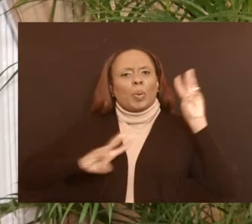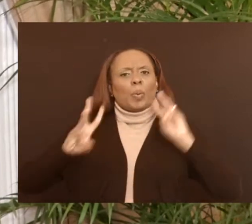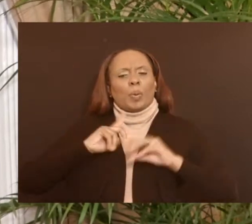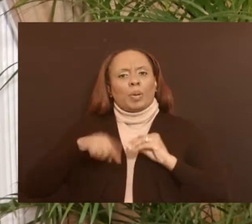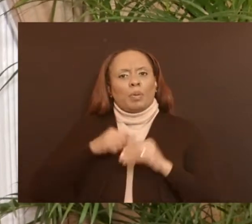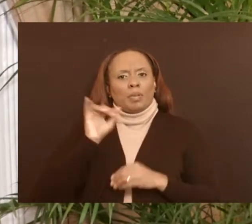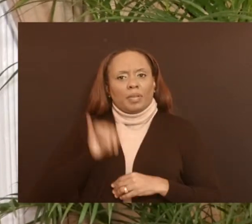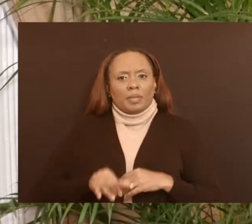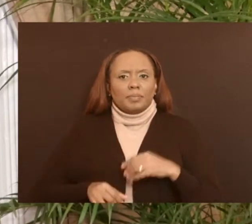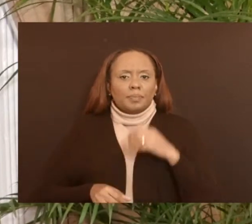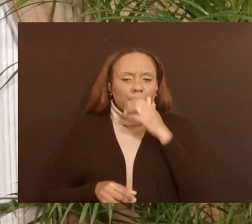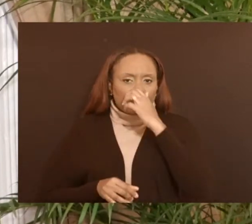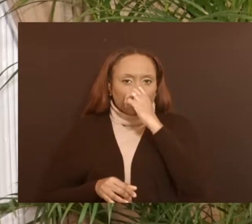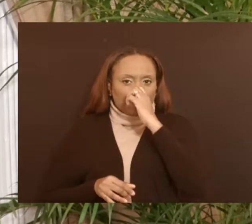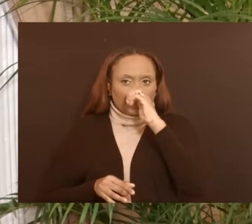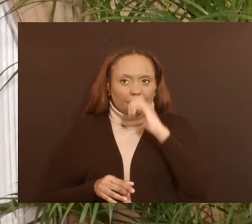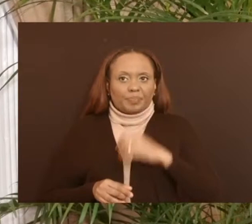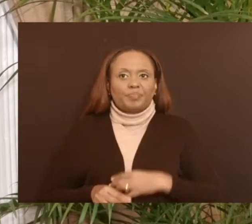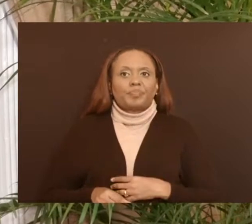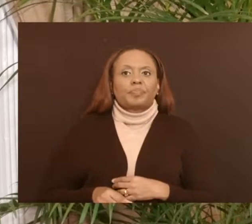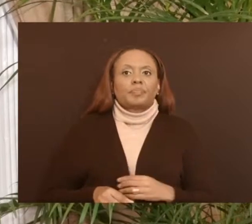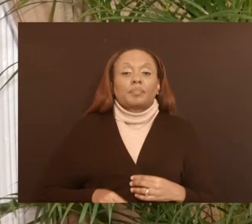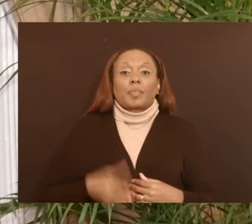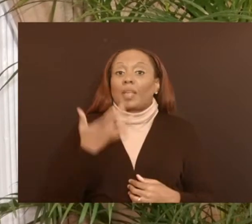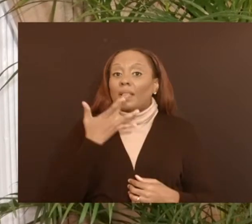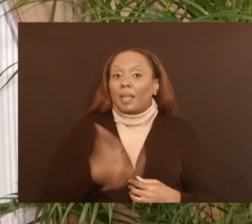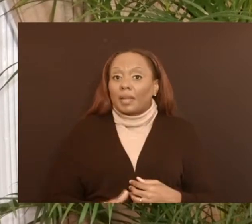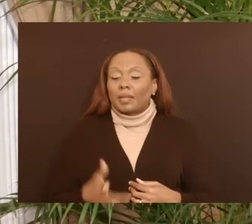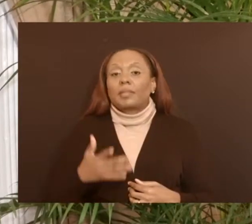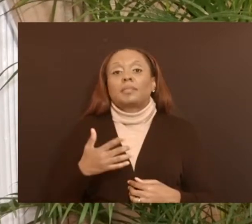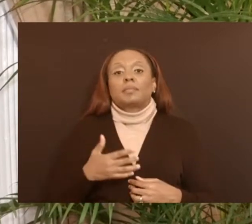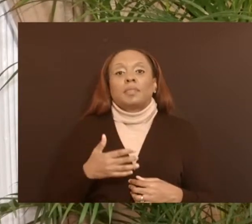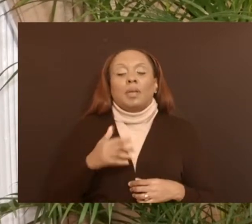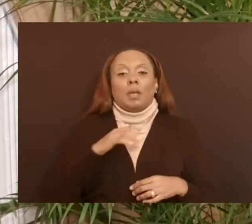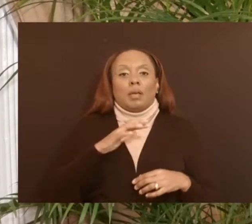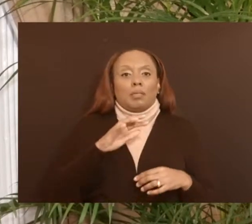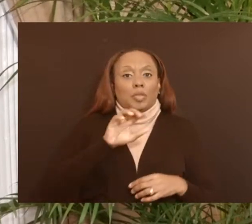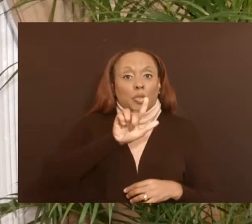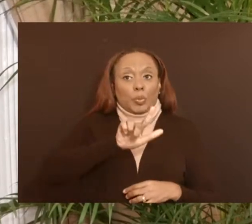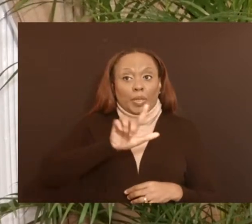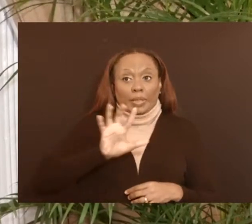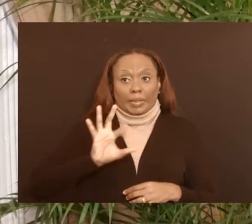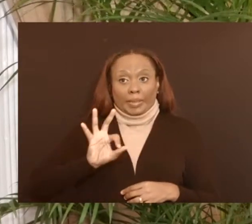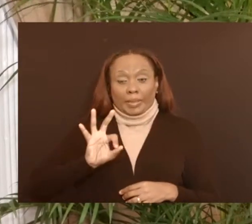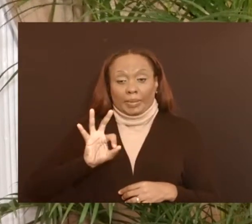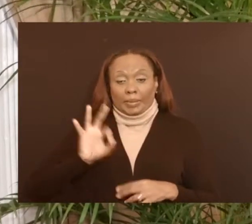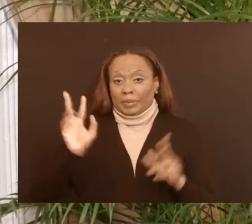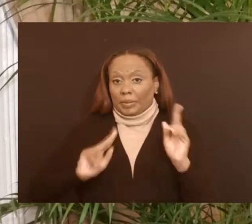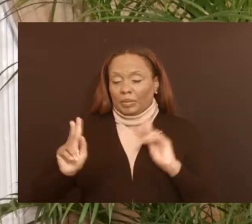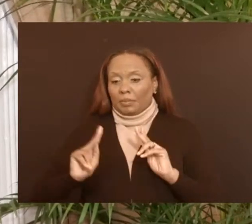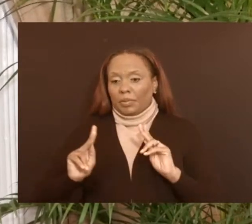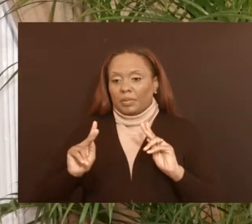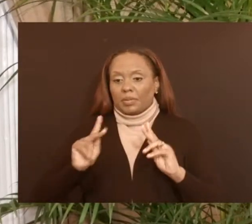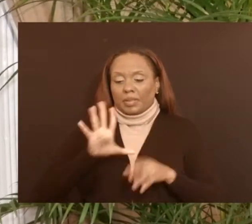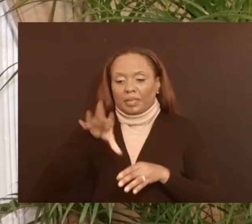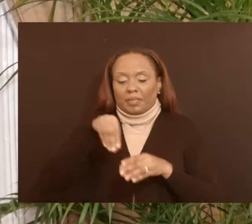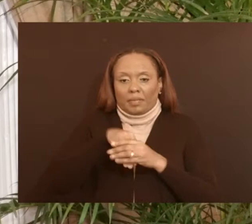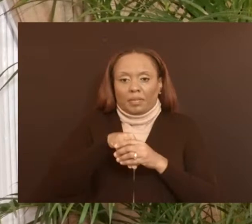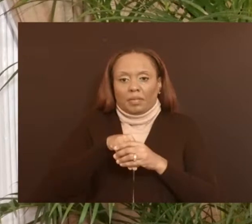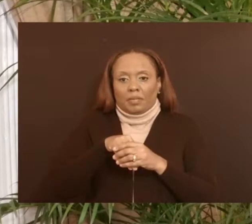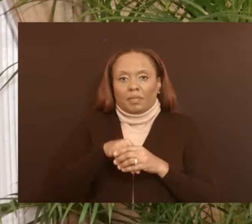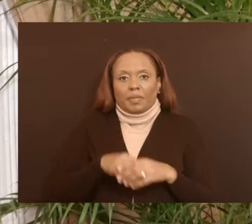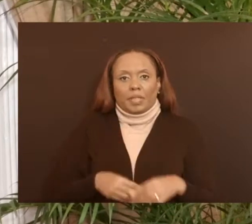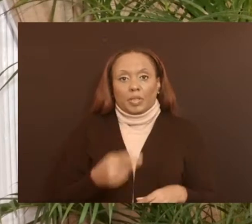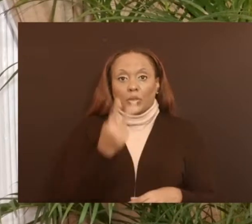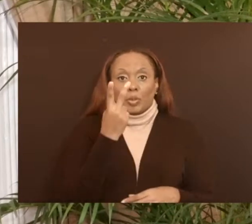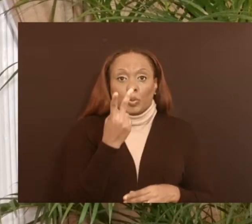have been identified in 2 family clusters and a manufacturing business which was already